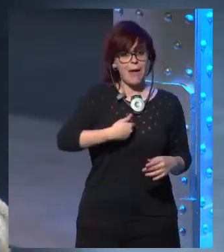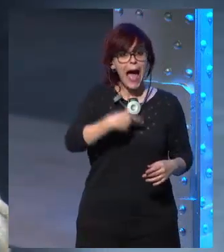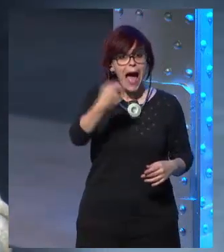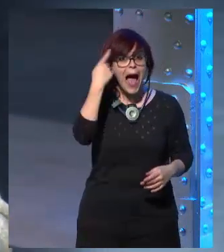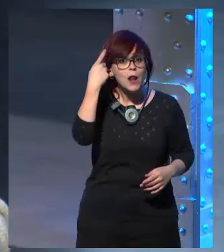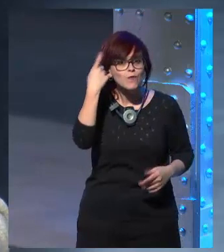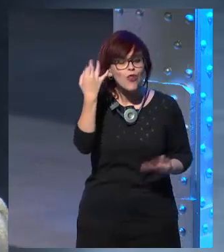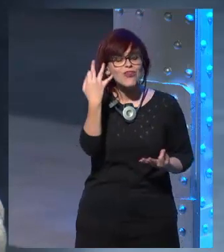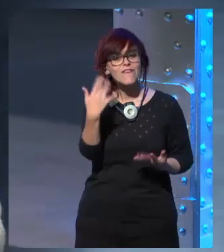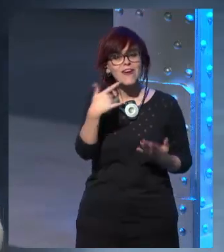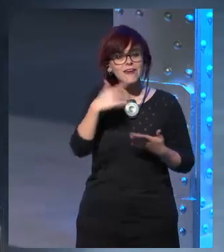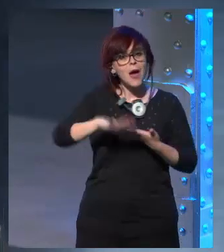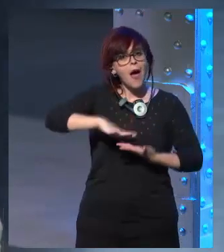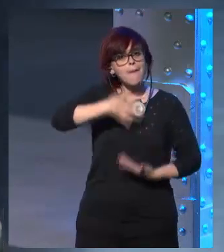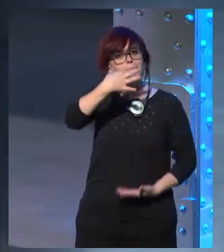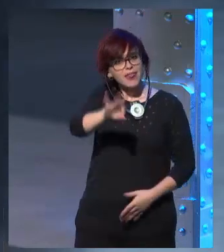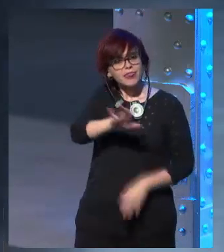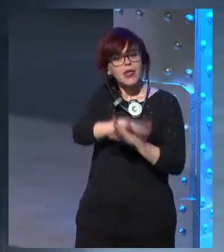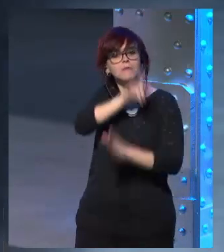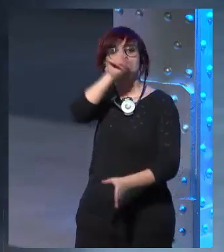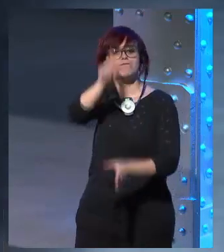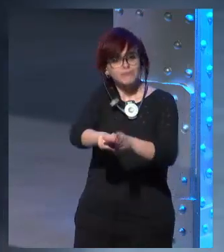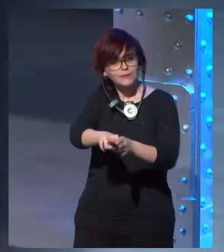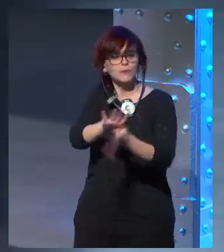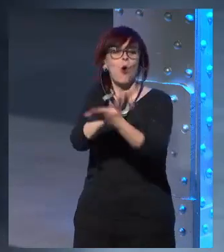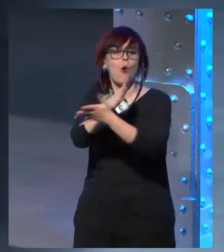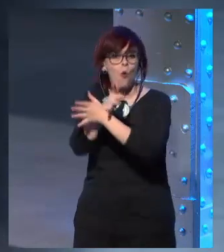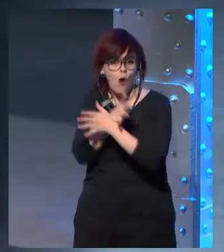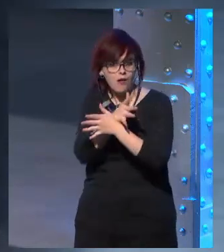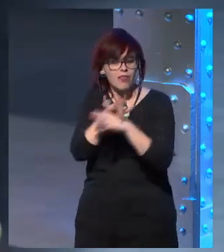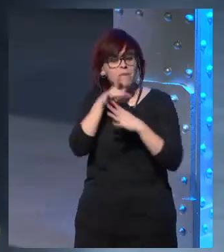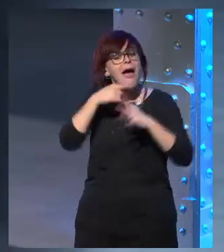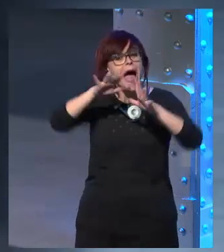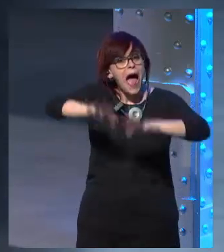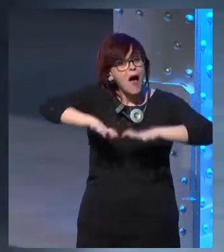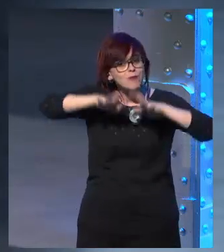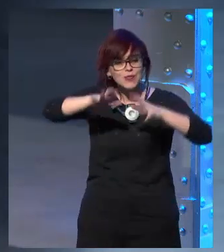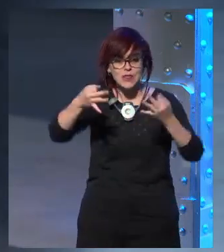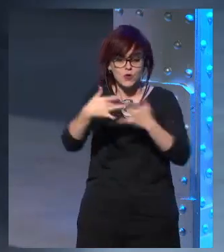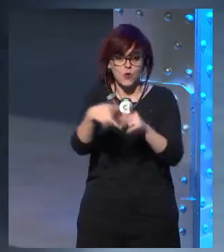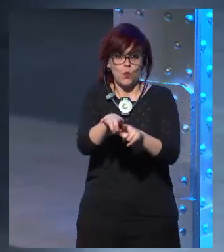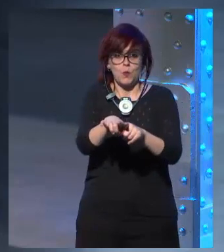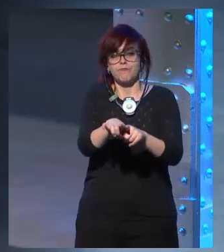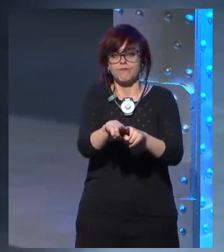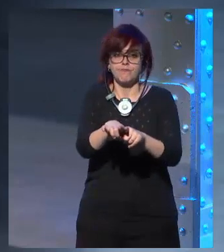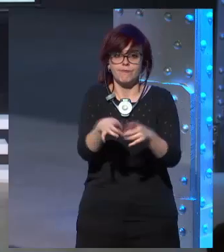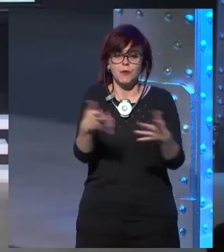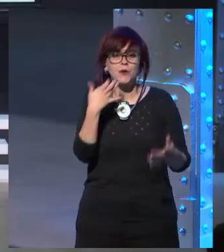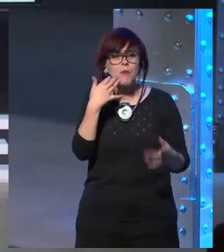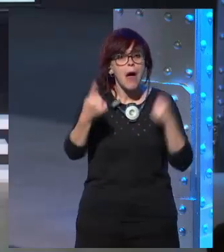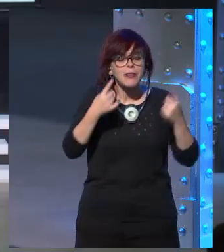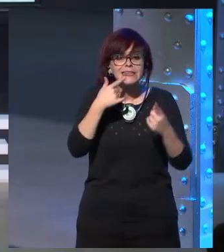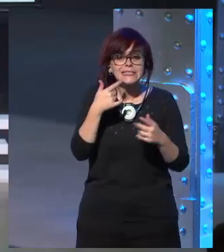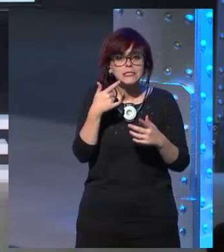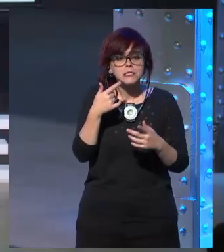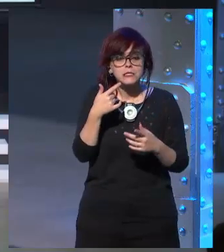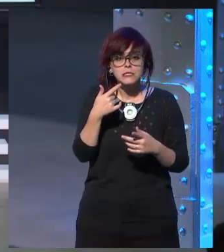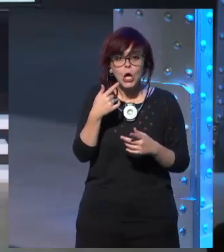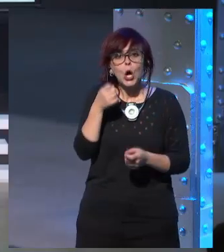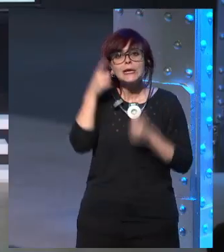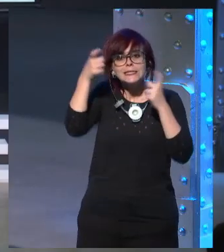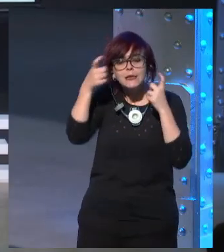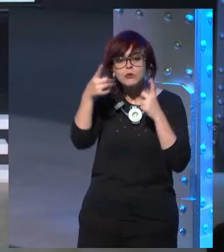are a fundamental part of learning. Because that's where you're just kind of goofing around, you're making mistakes, there aren't any risks. And the more you do that, the more you think,